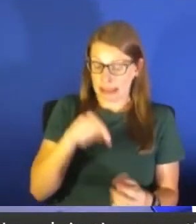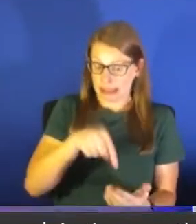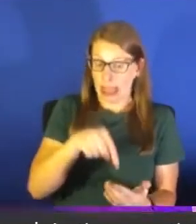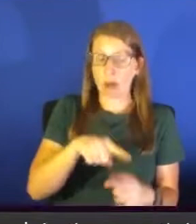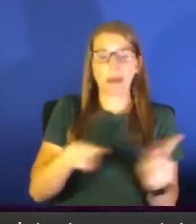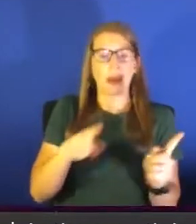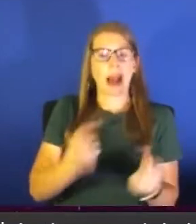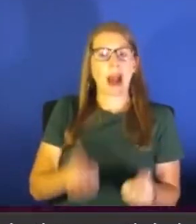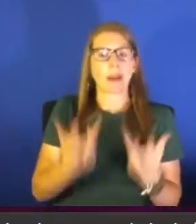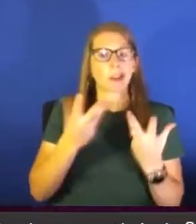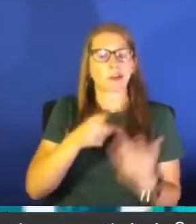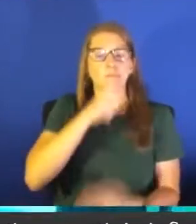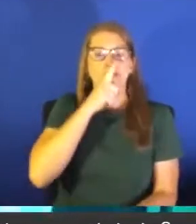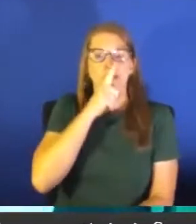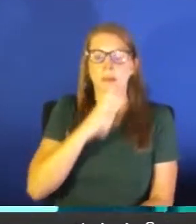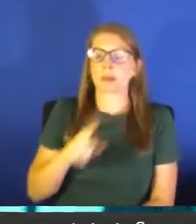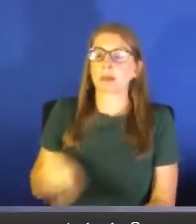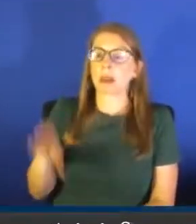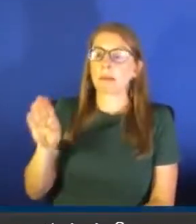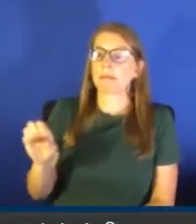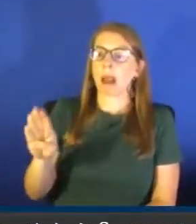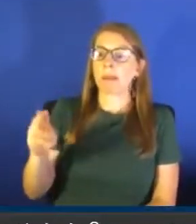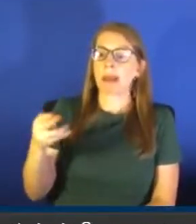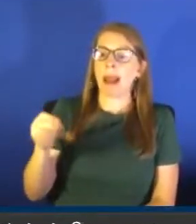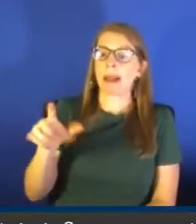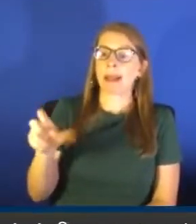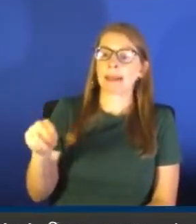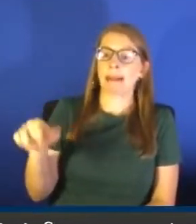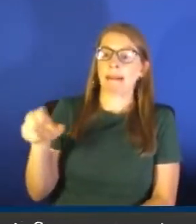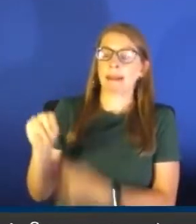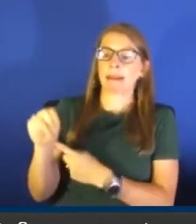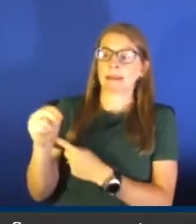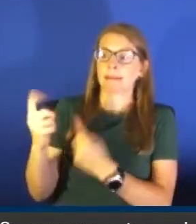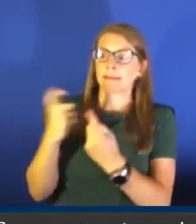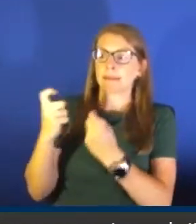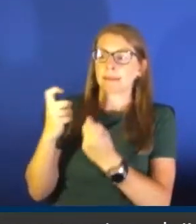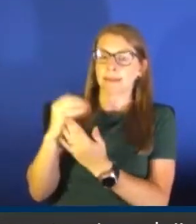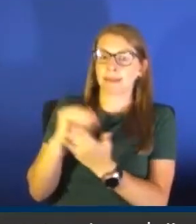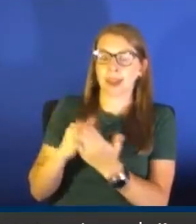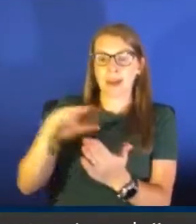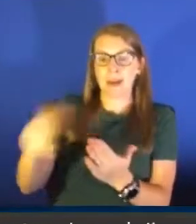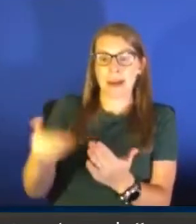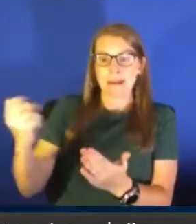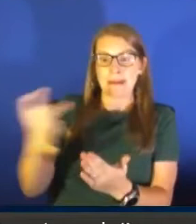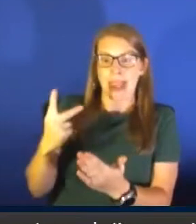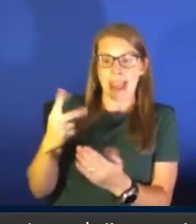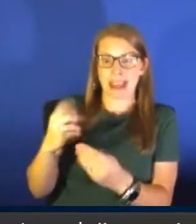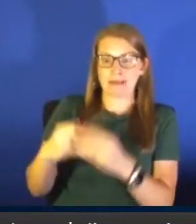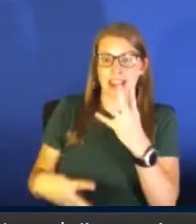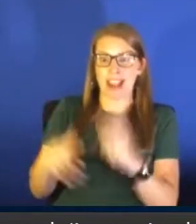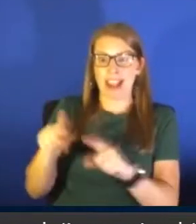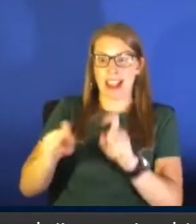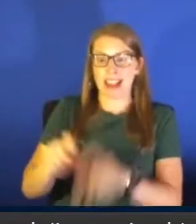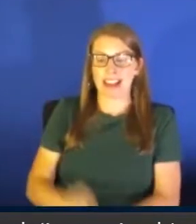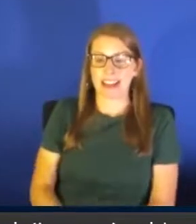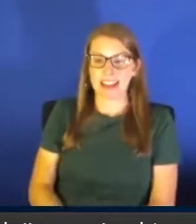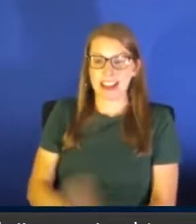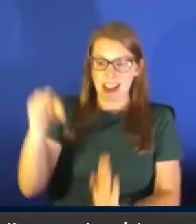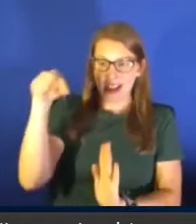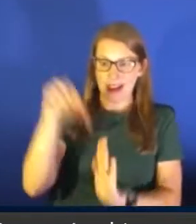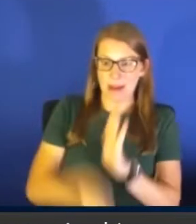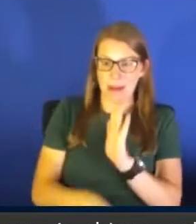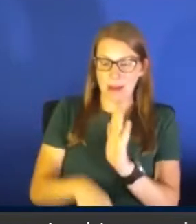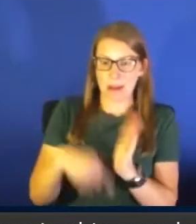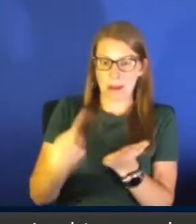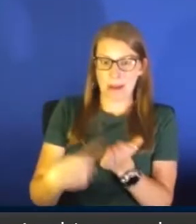who's taking viewer questions this morning. Bob, welcome back. We got third string in again today. We're going pretty deep in the bench, I'll say. That's We for